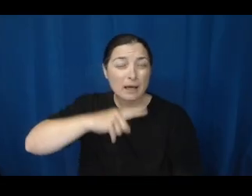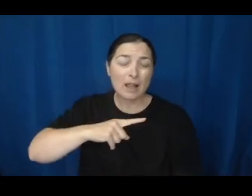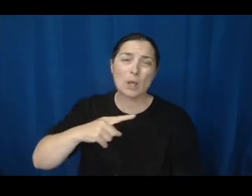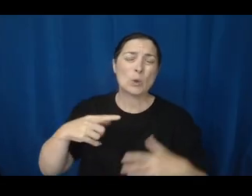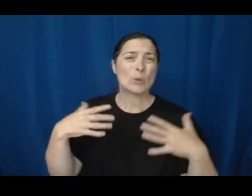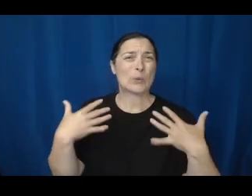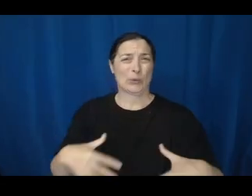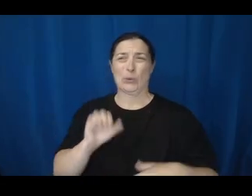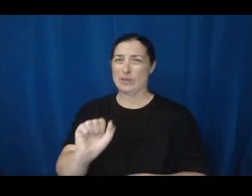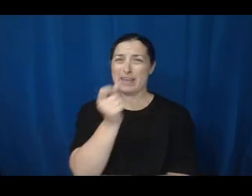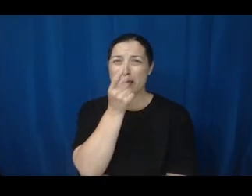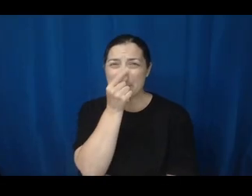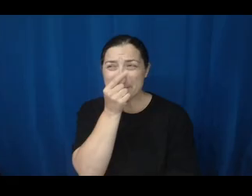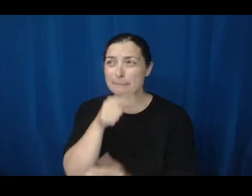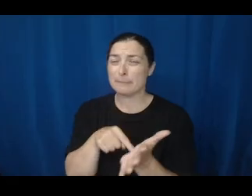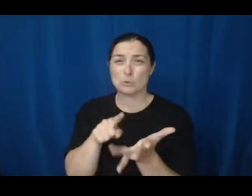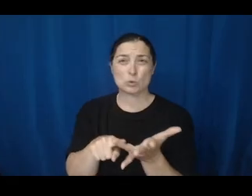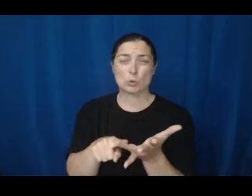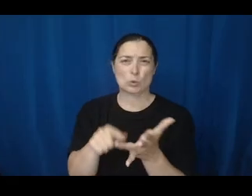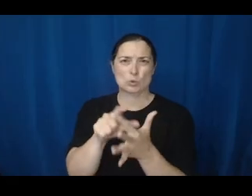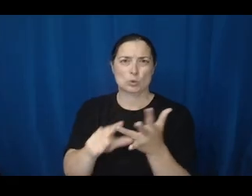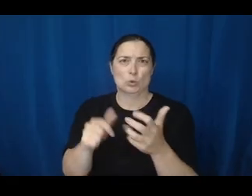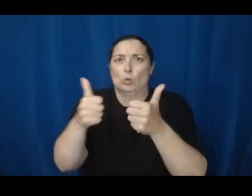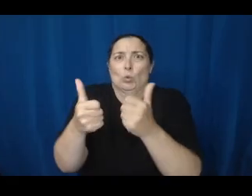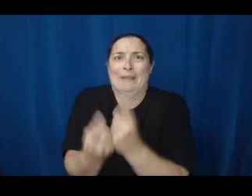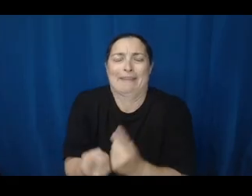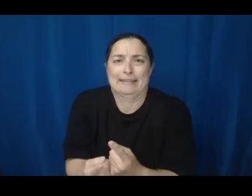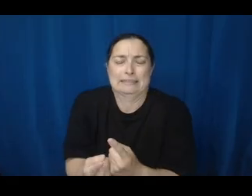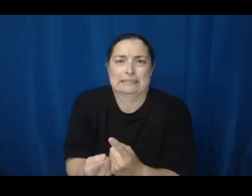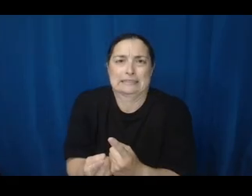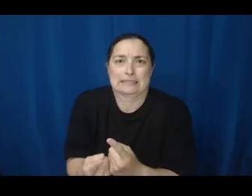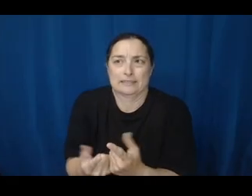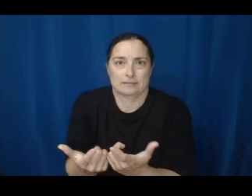do good things for themselves and others than we give them credit for.